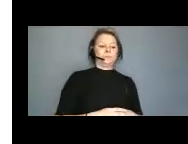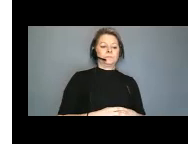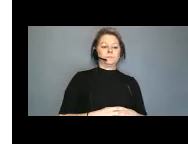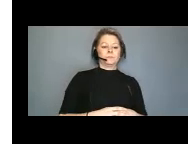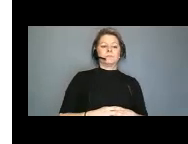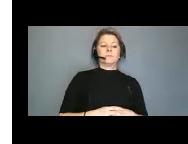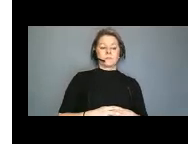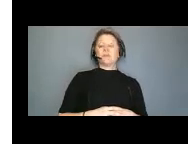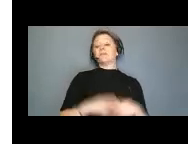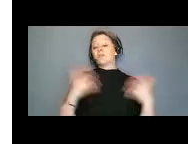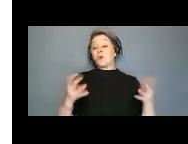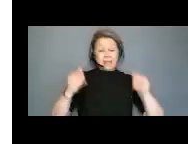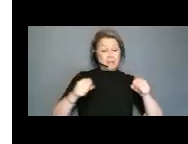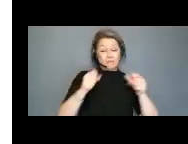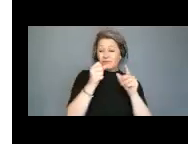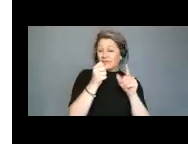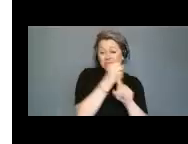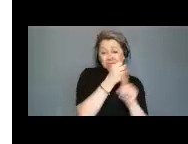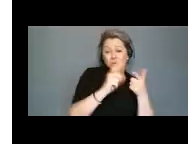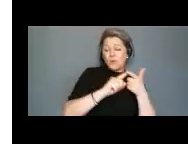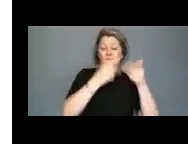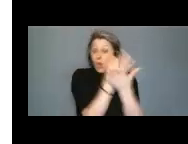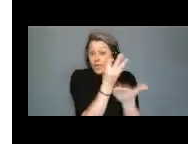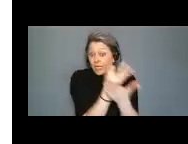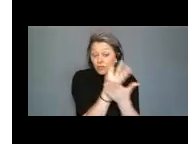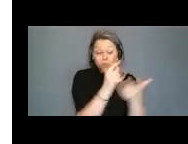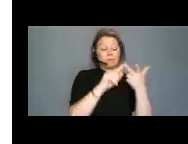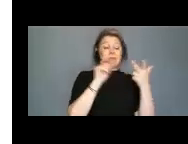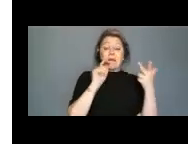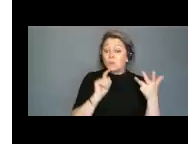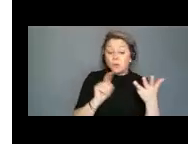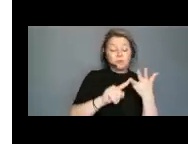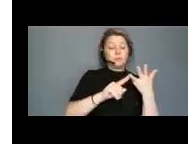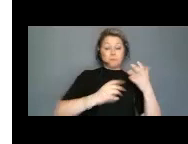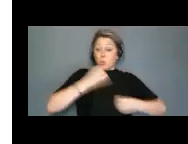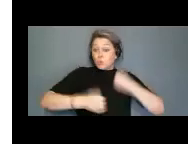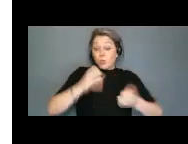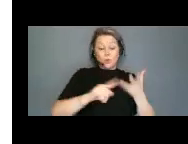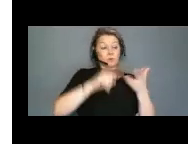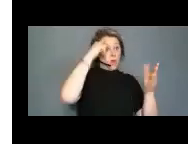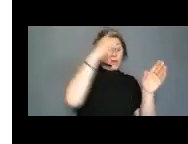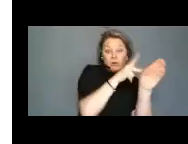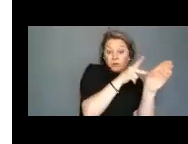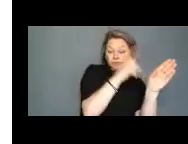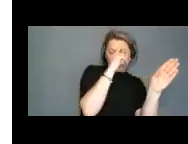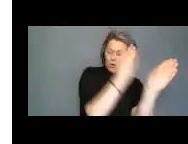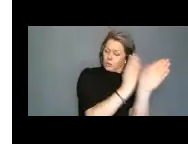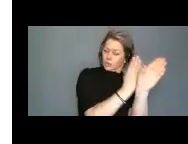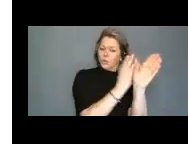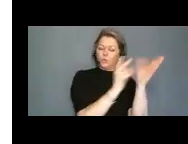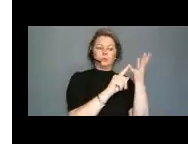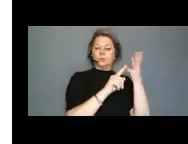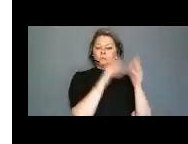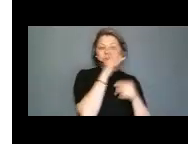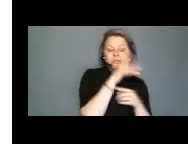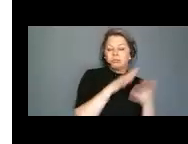in the province. So that could be physical, financial, sexual, emotional, could be psychological, verbal, it could be cultural as